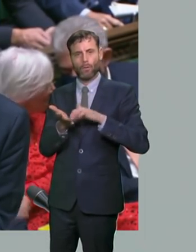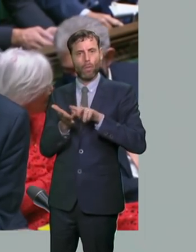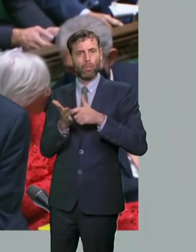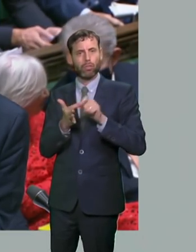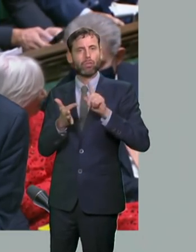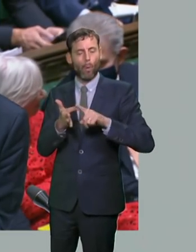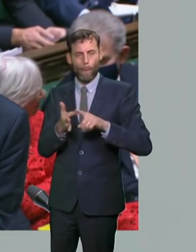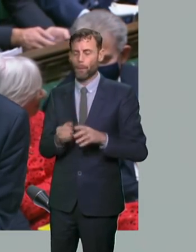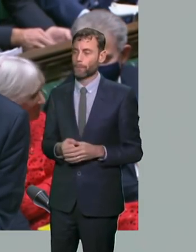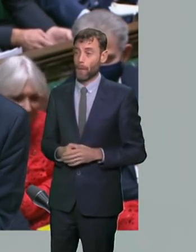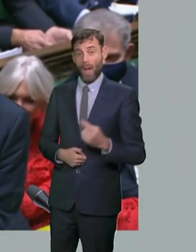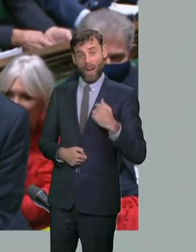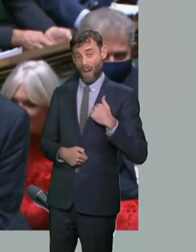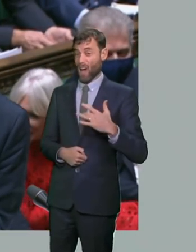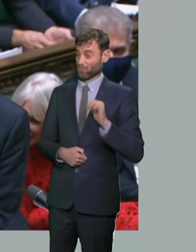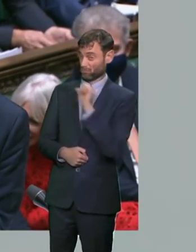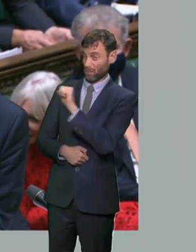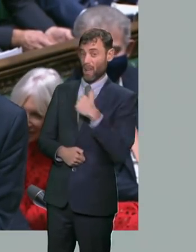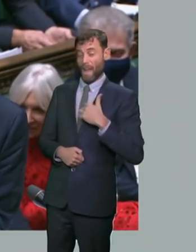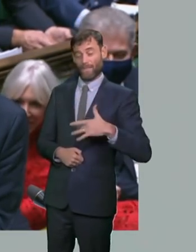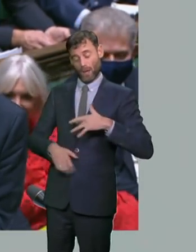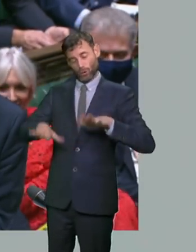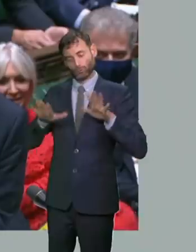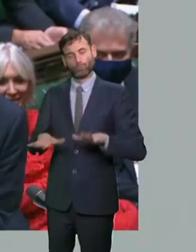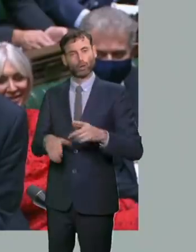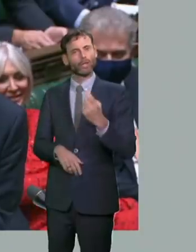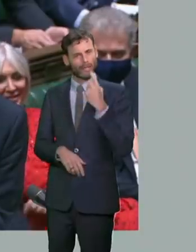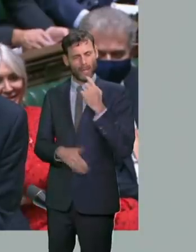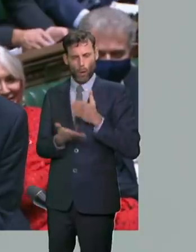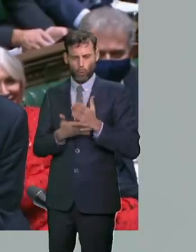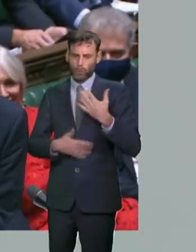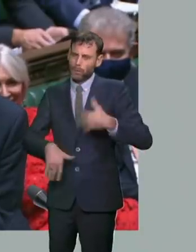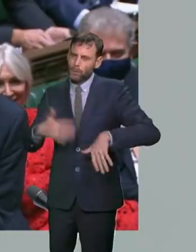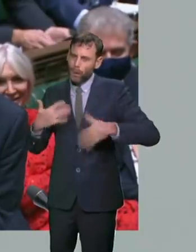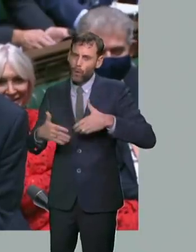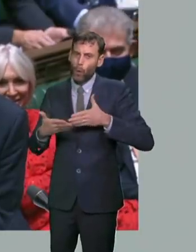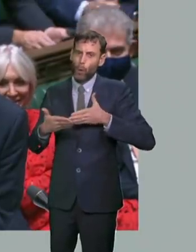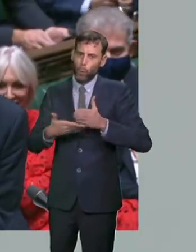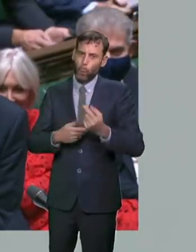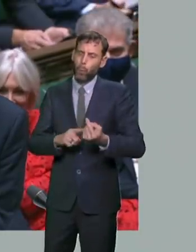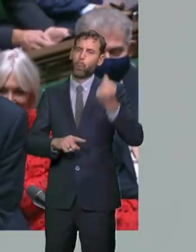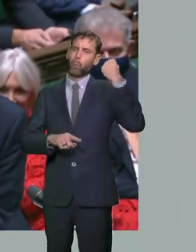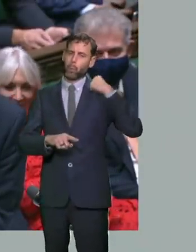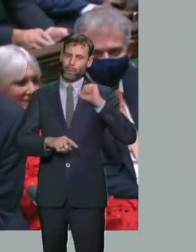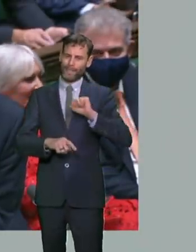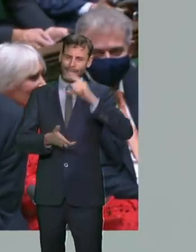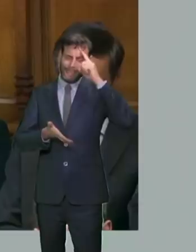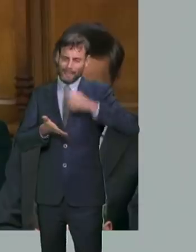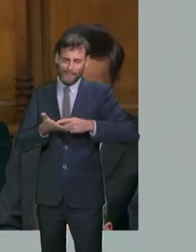that I do believe that British Steel has suffered as a result of decisions taken years and years